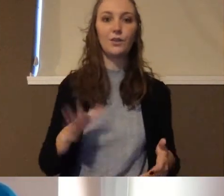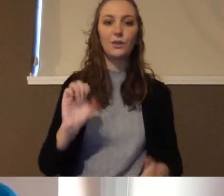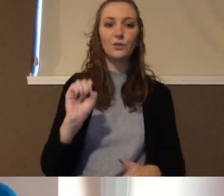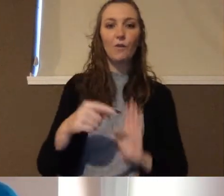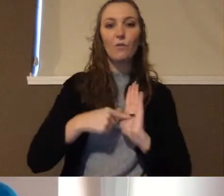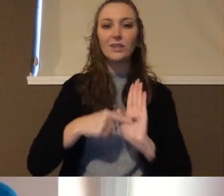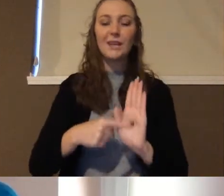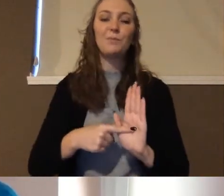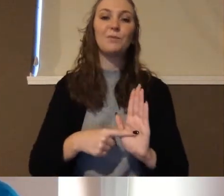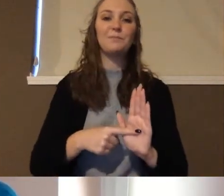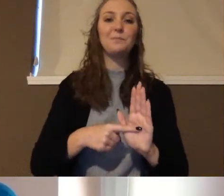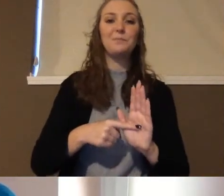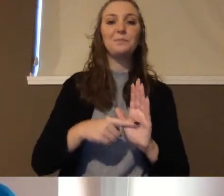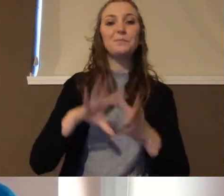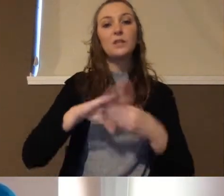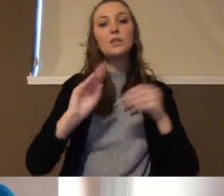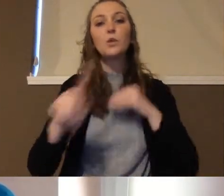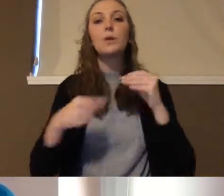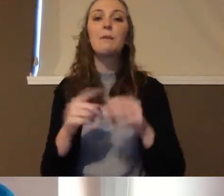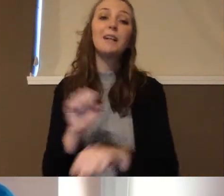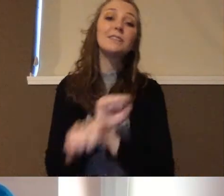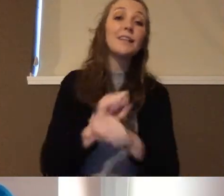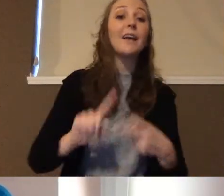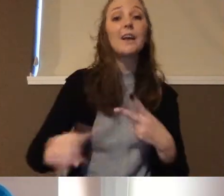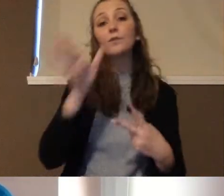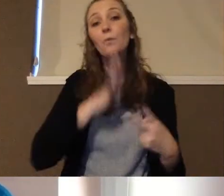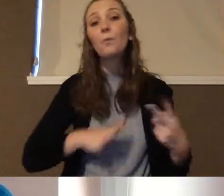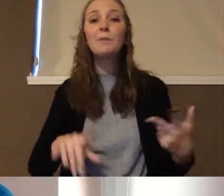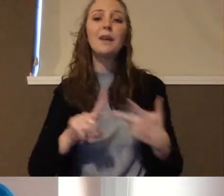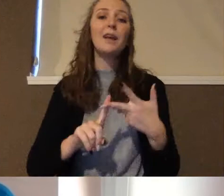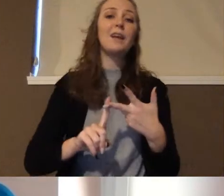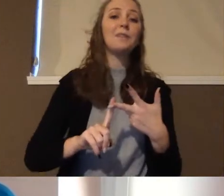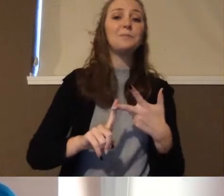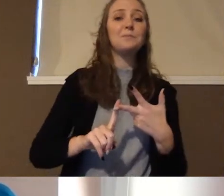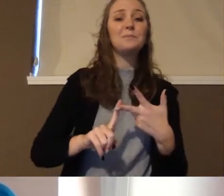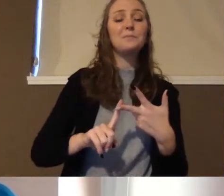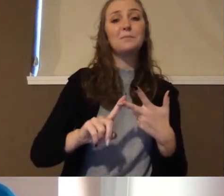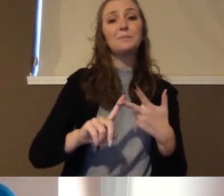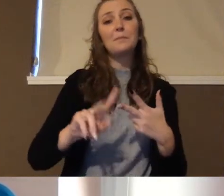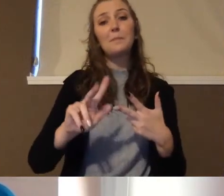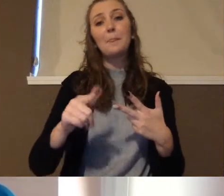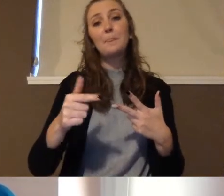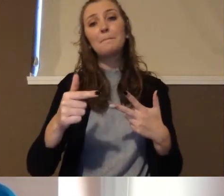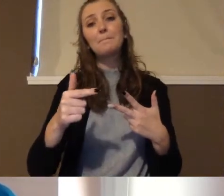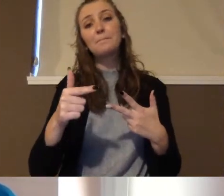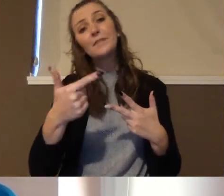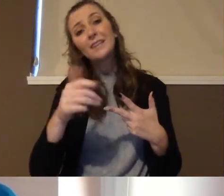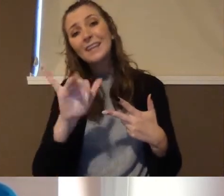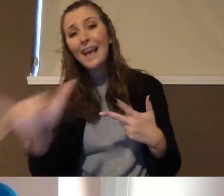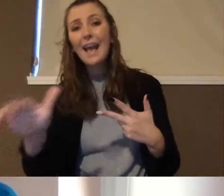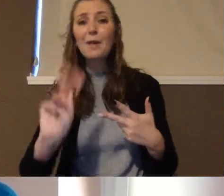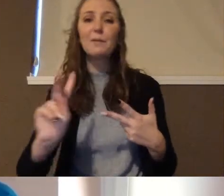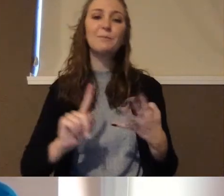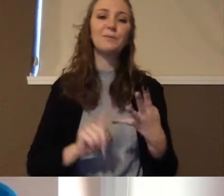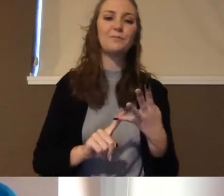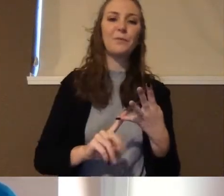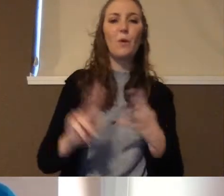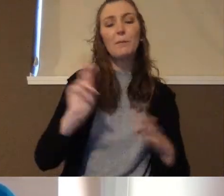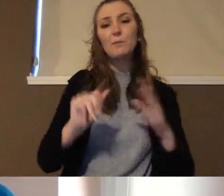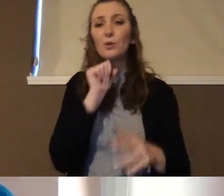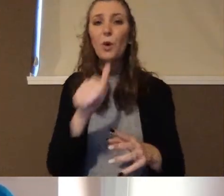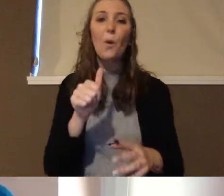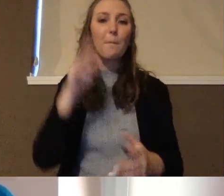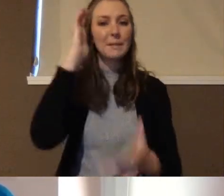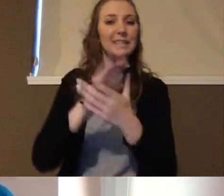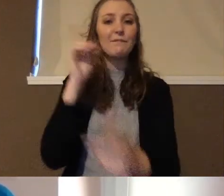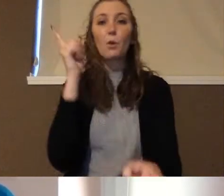that. So today, those stories about slaves, women, people who engage